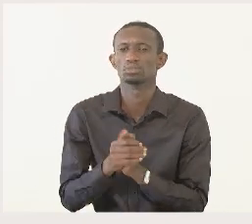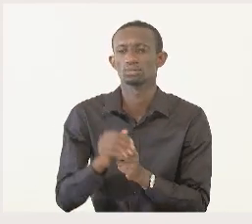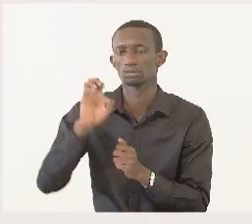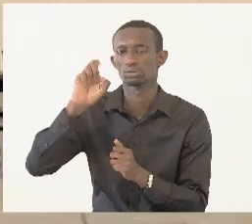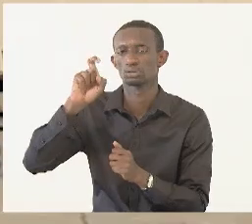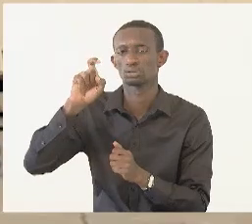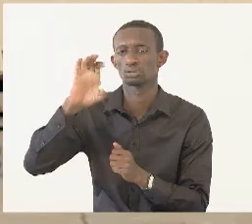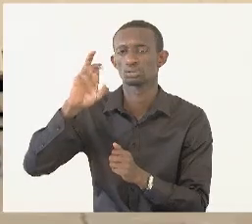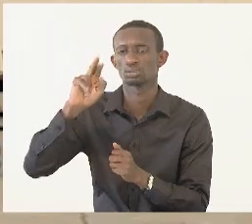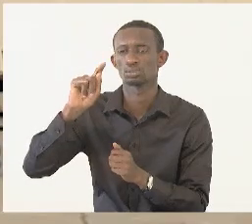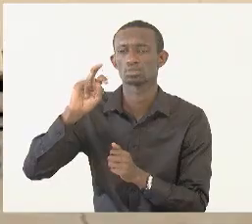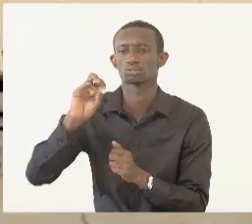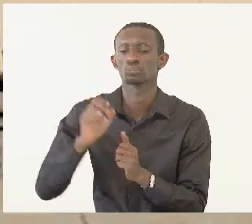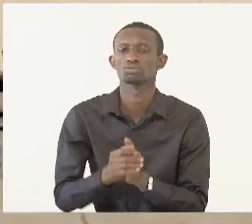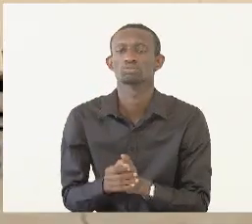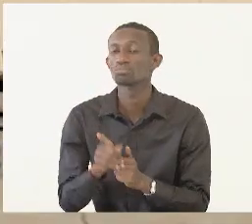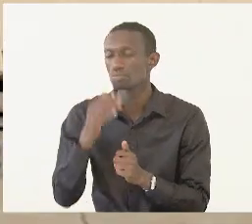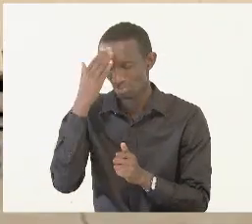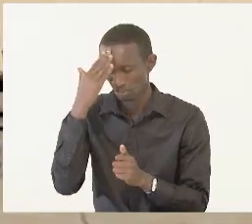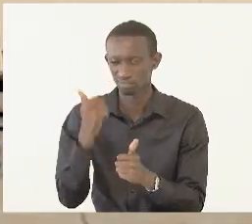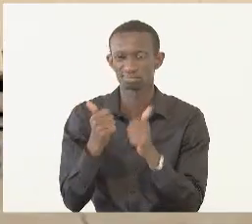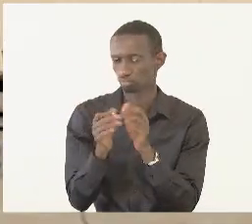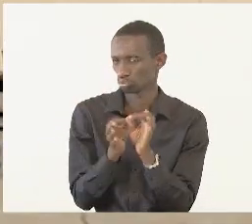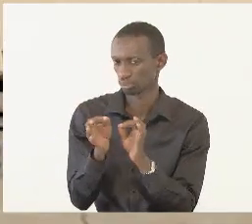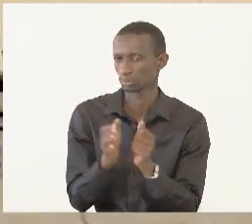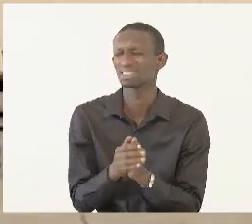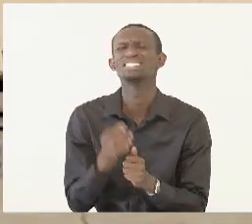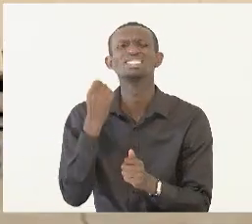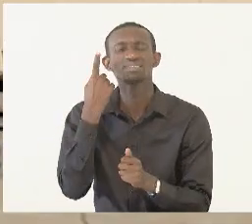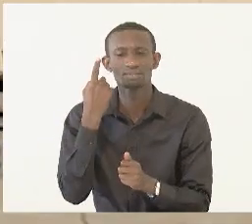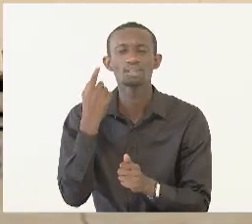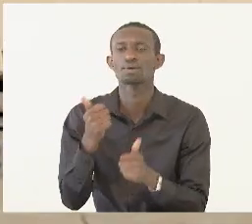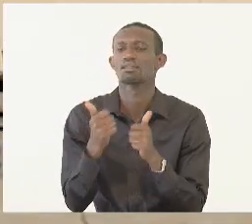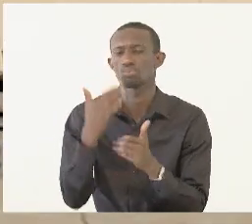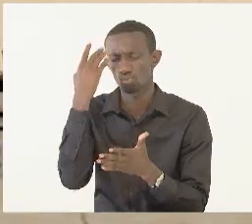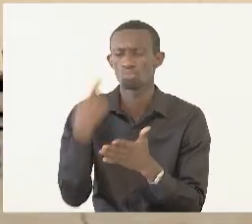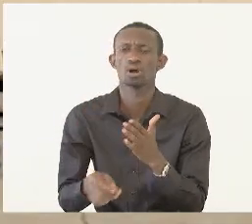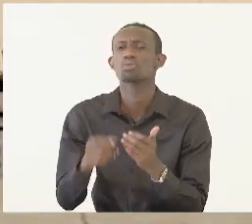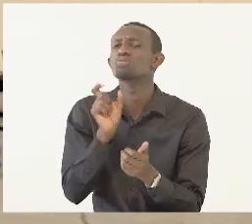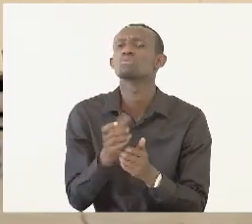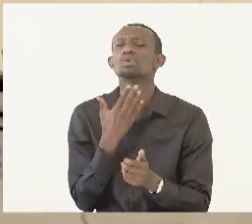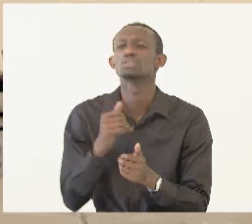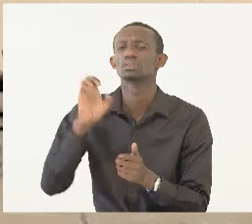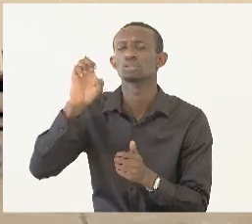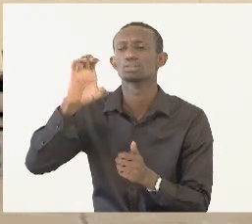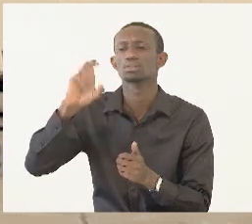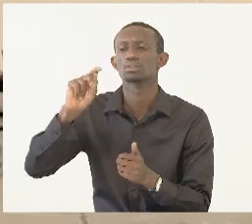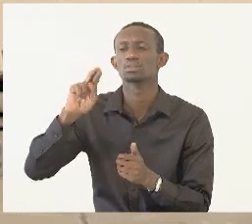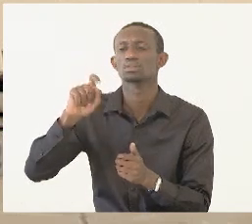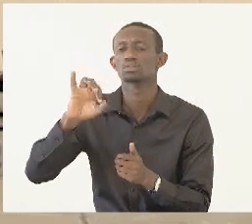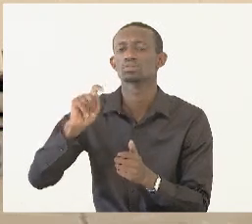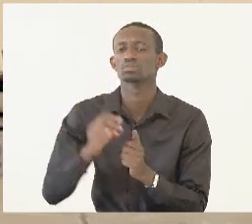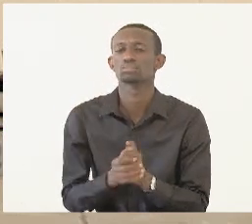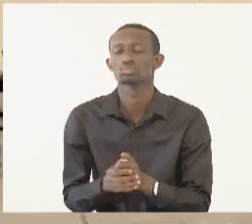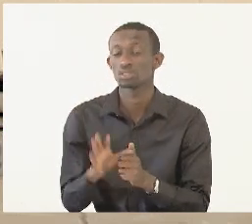today, able to define excretion and able to understand why do we need excretion, and also